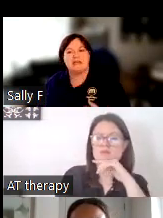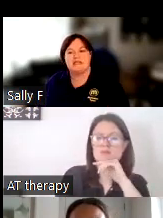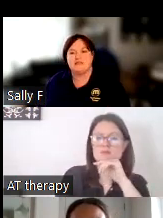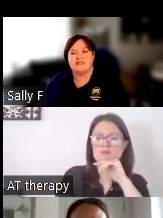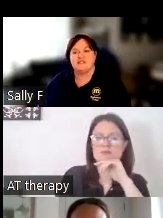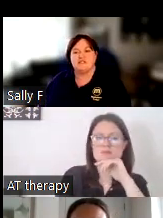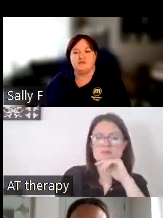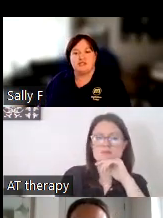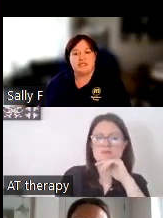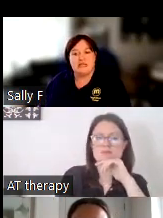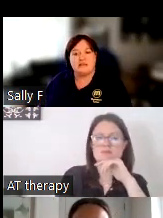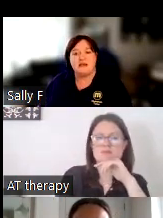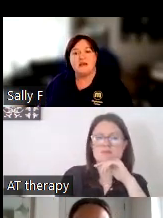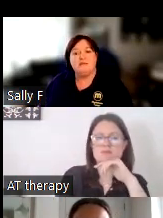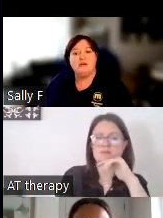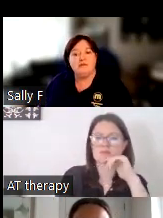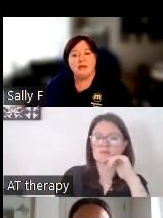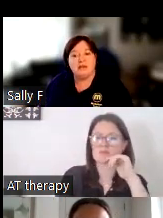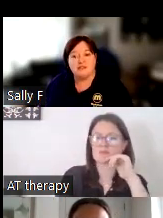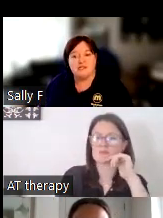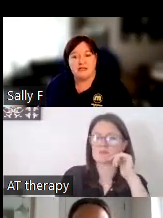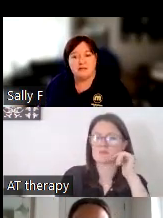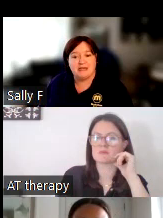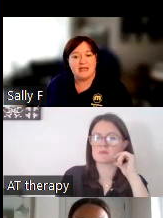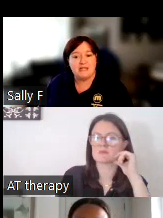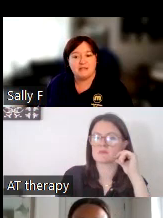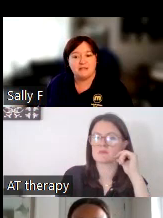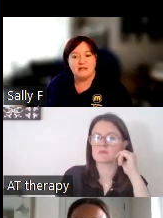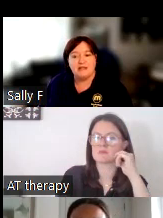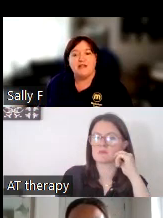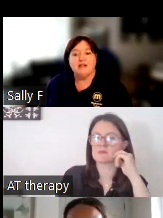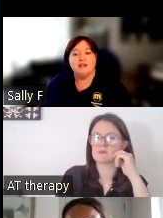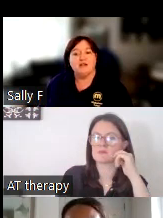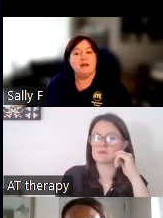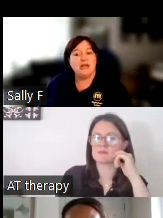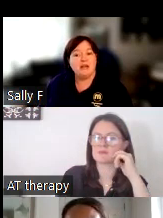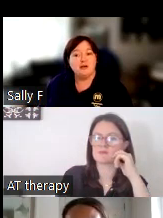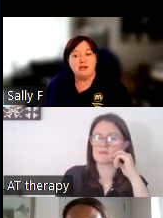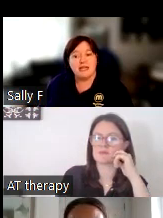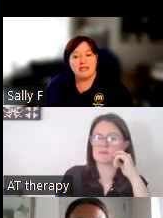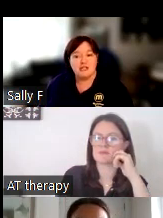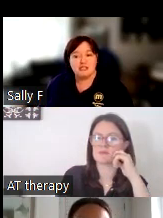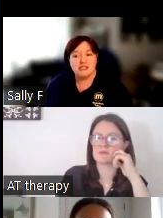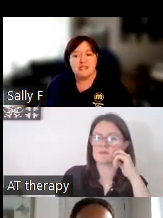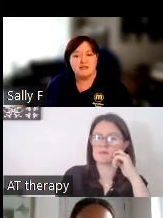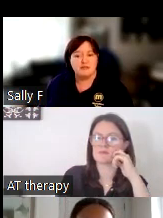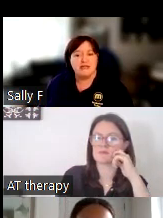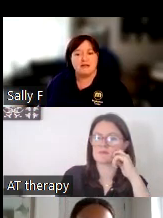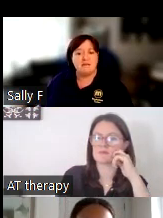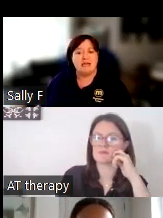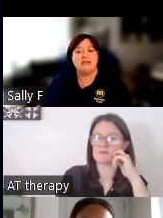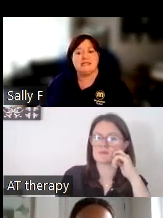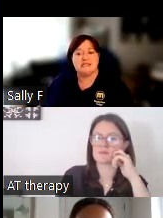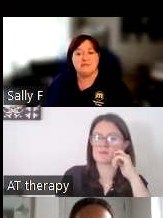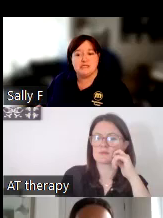routine activities such as brushing teeth, meal reminders, or to take medication. You can do baking or cooking instructions, how to break